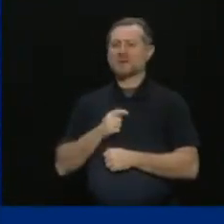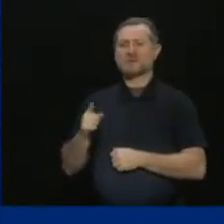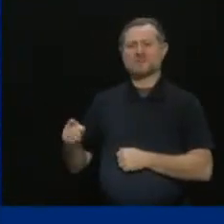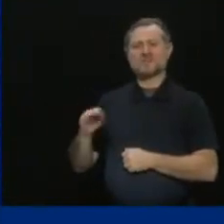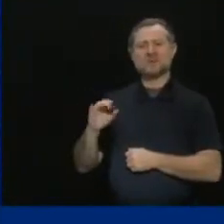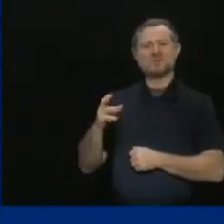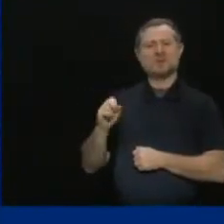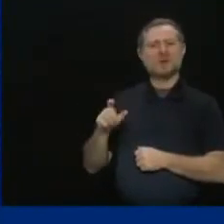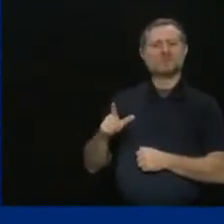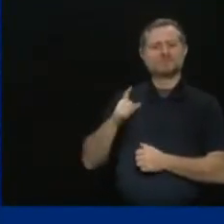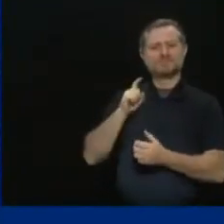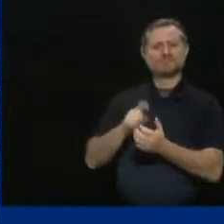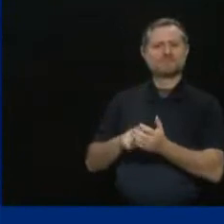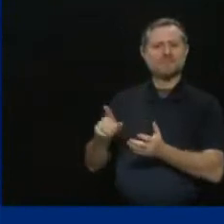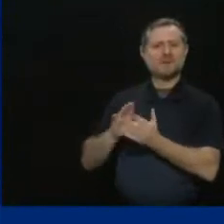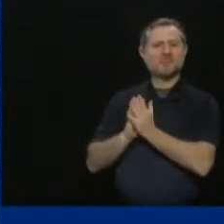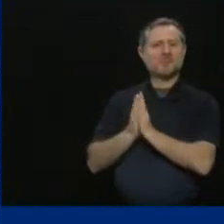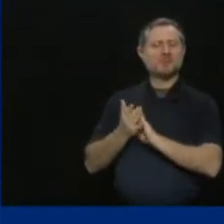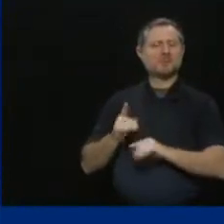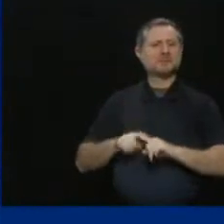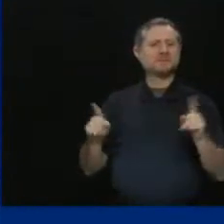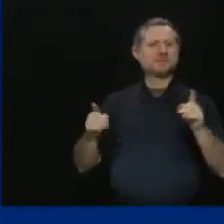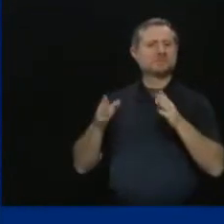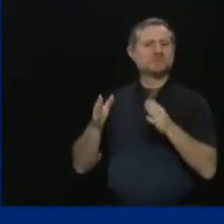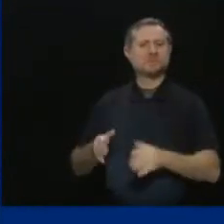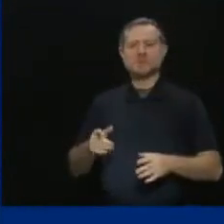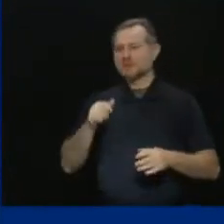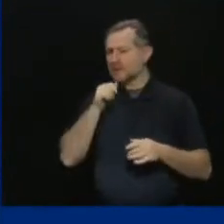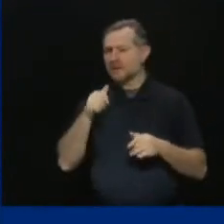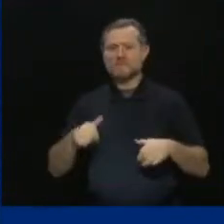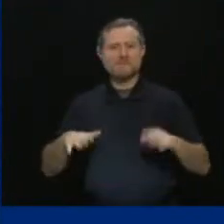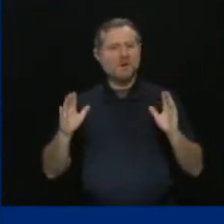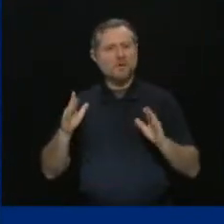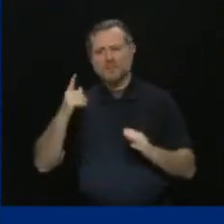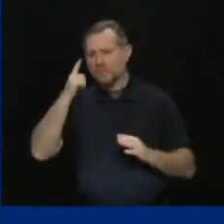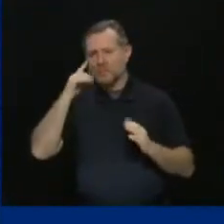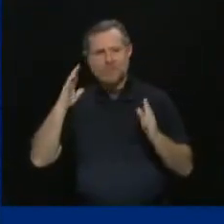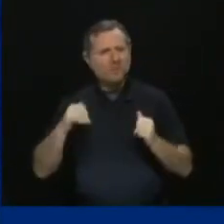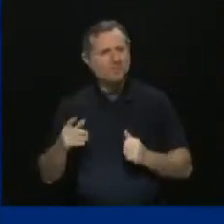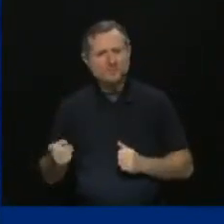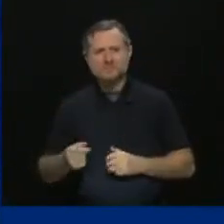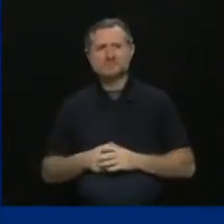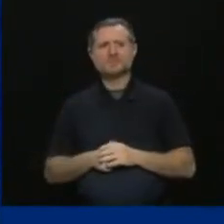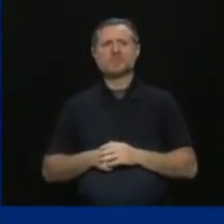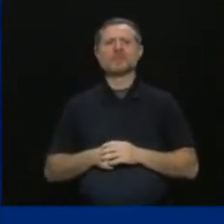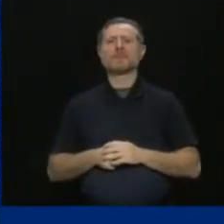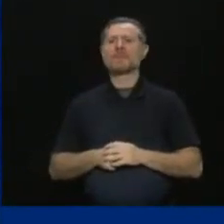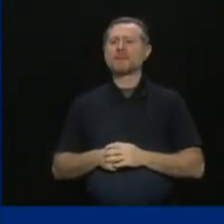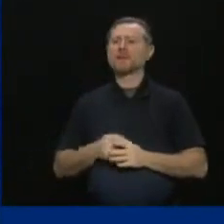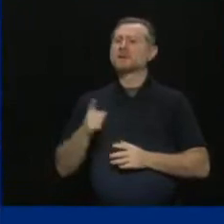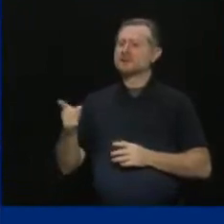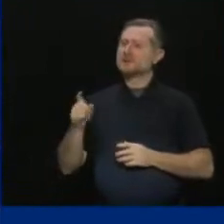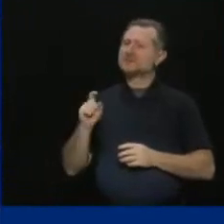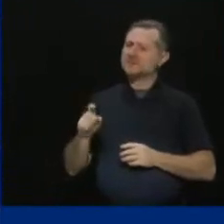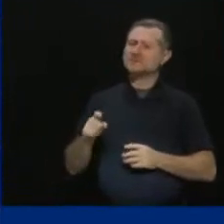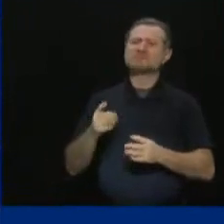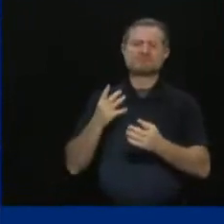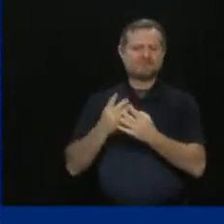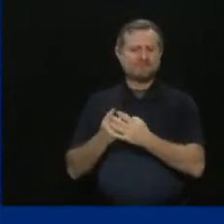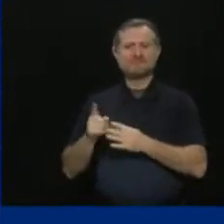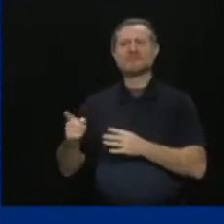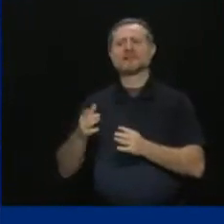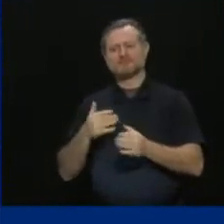person. We never gave up hope in Michael. Michael had to do his time. He came